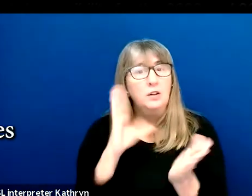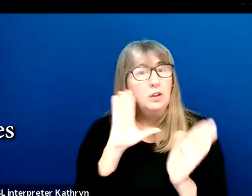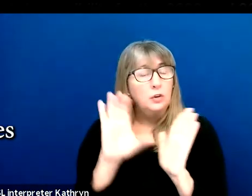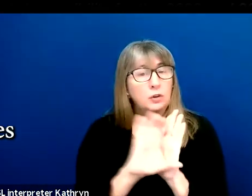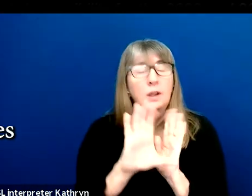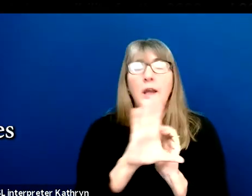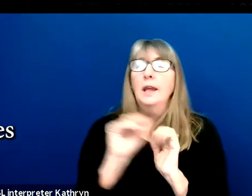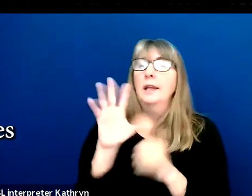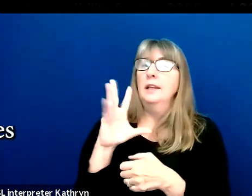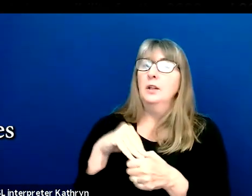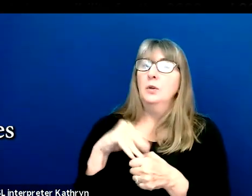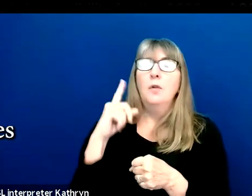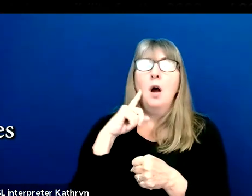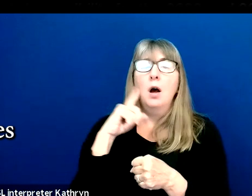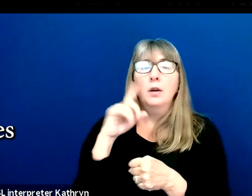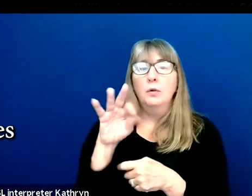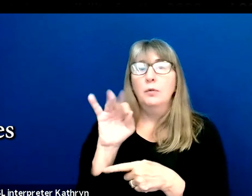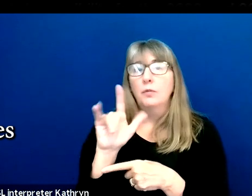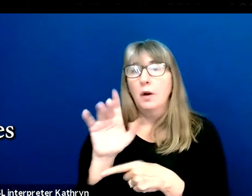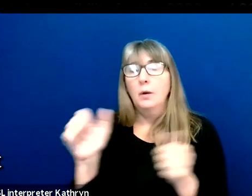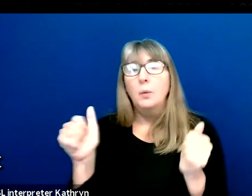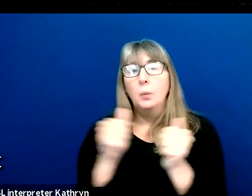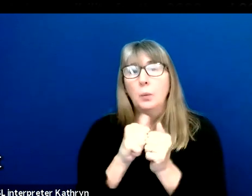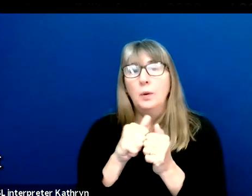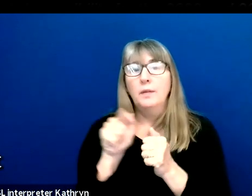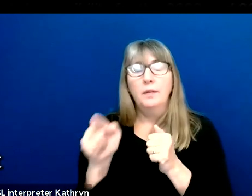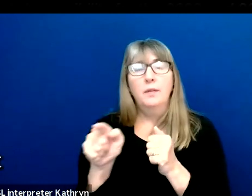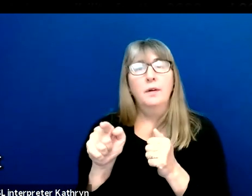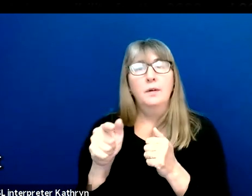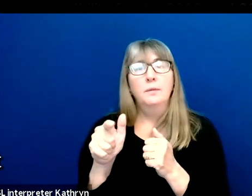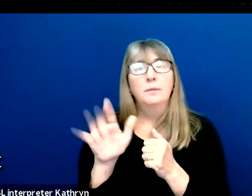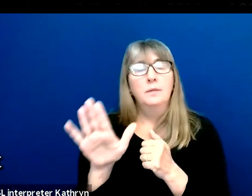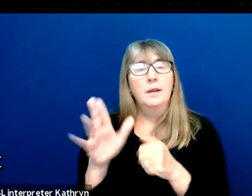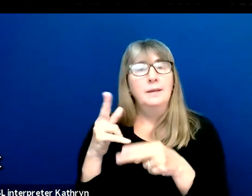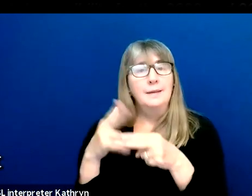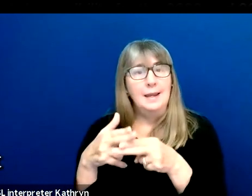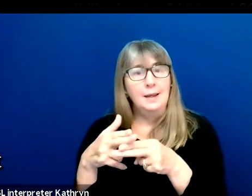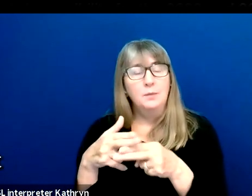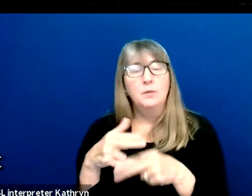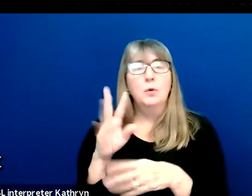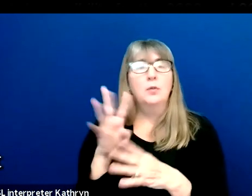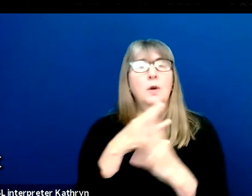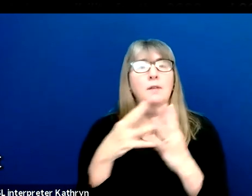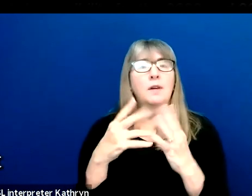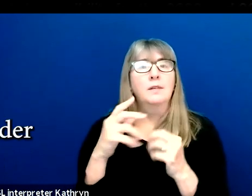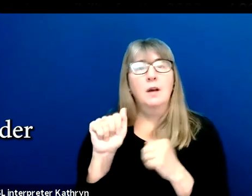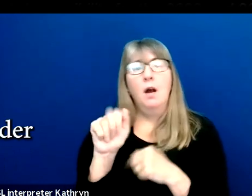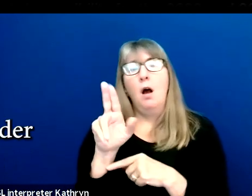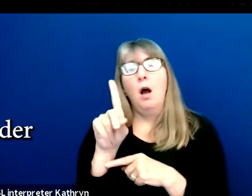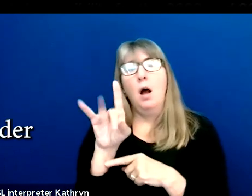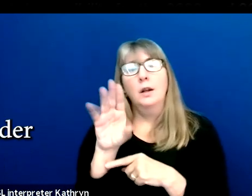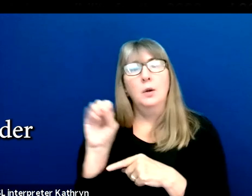include the audio files with relevant names. So each graph has an audio file like that,